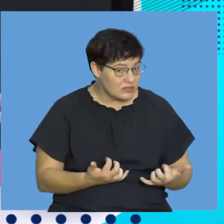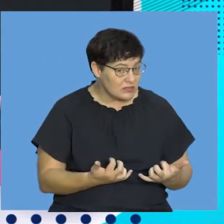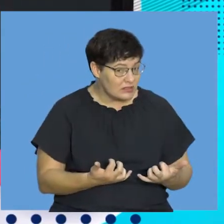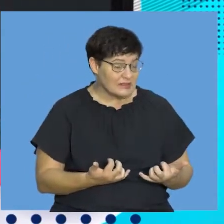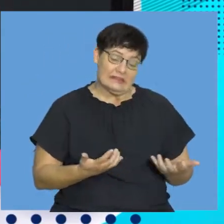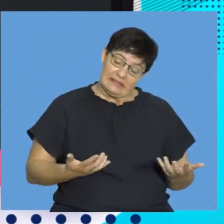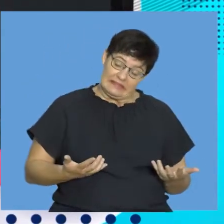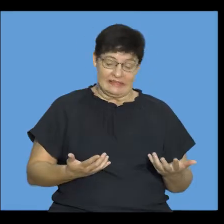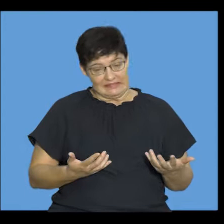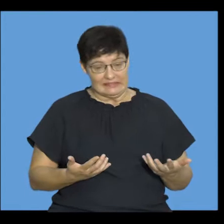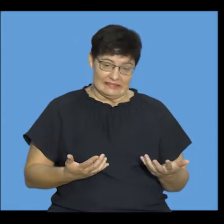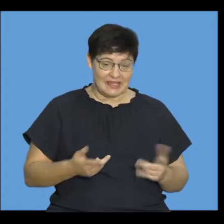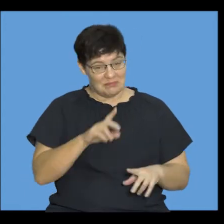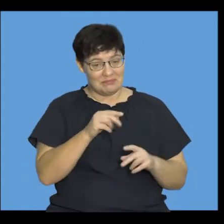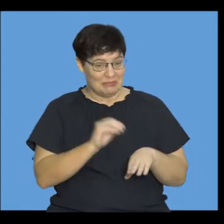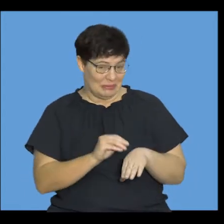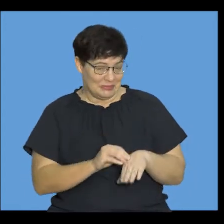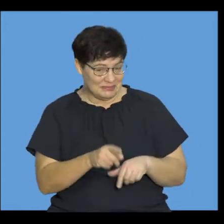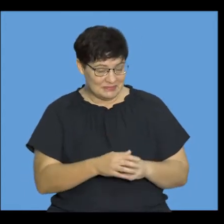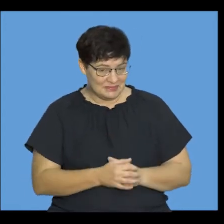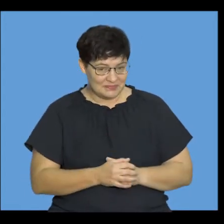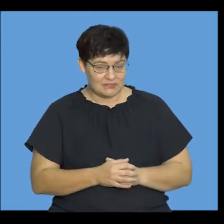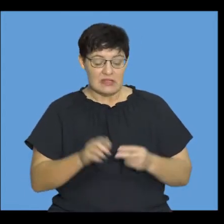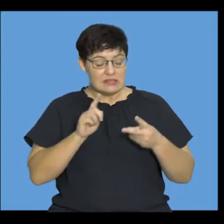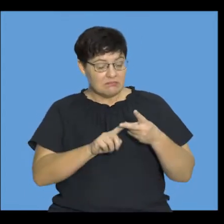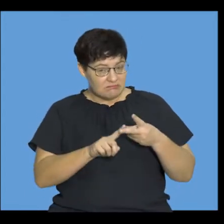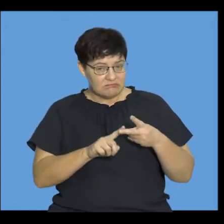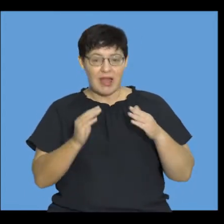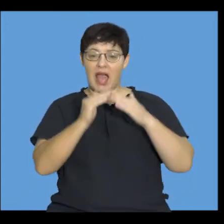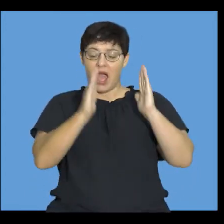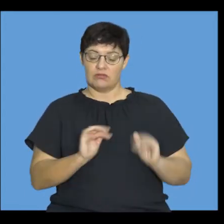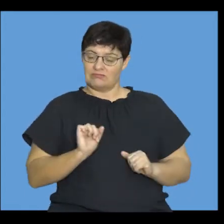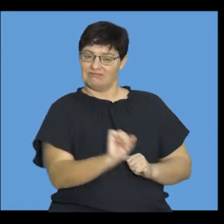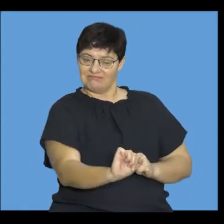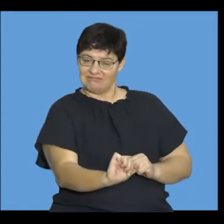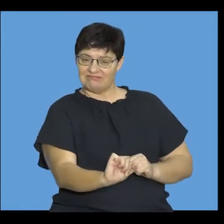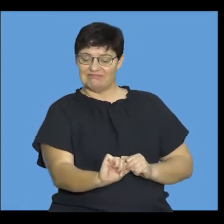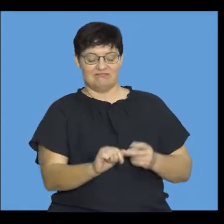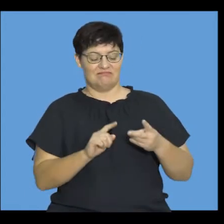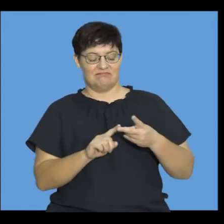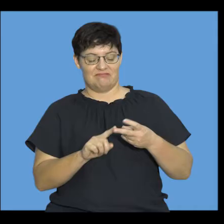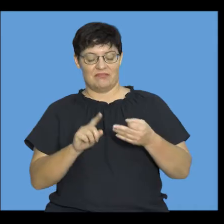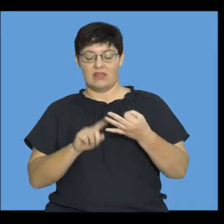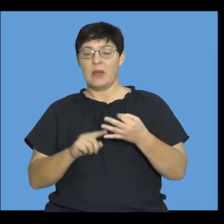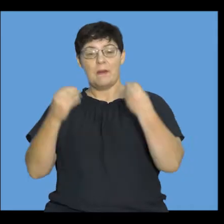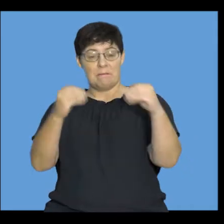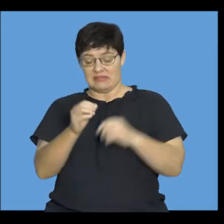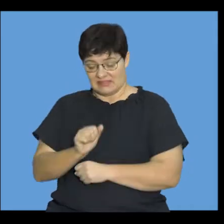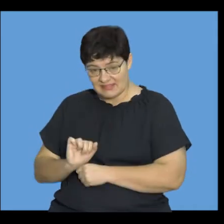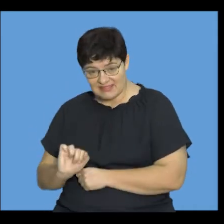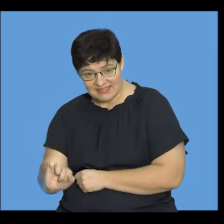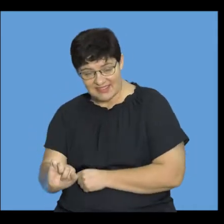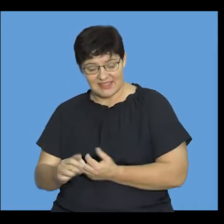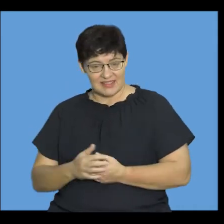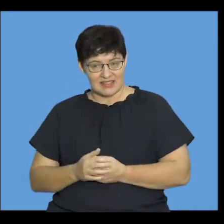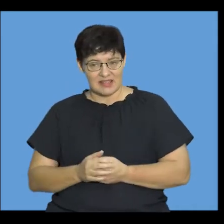question. Okay, so you also have a household budget. You have a business budget, right? Can you see